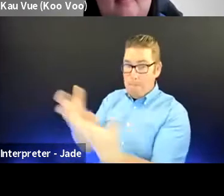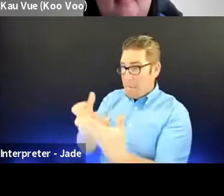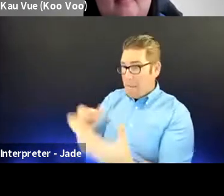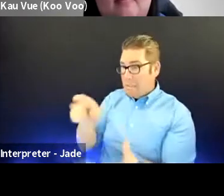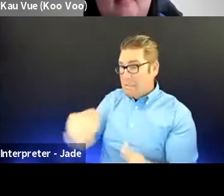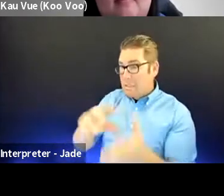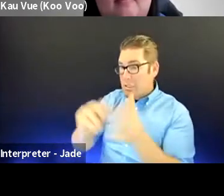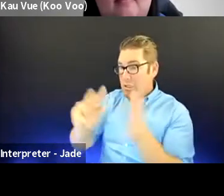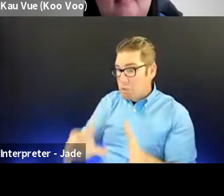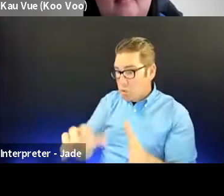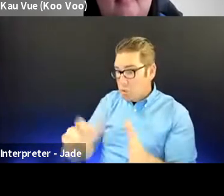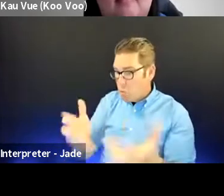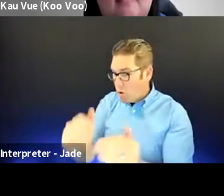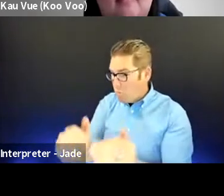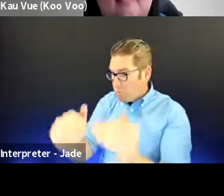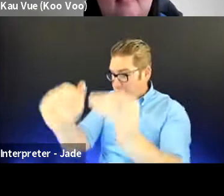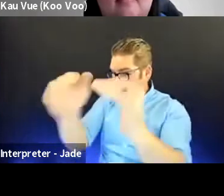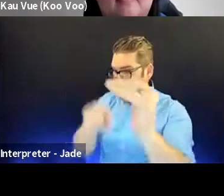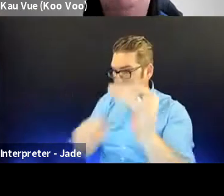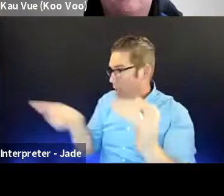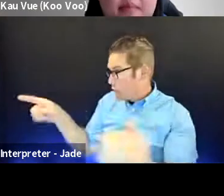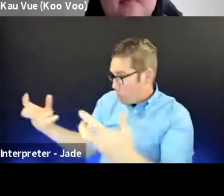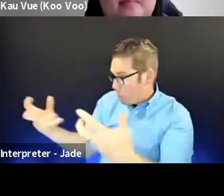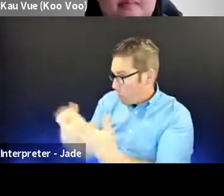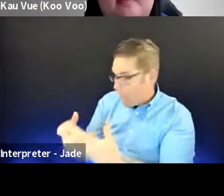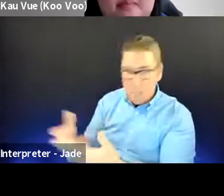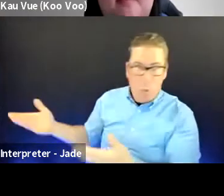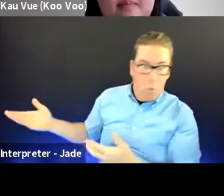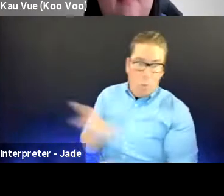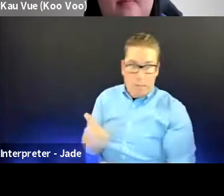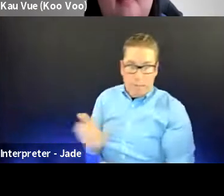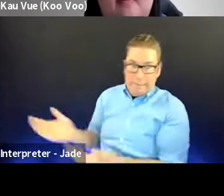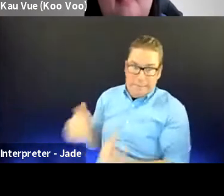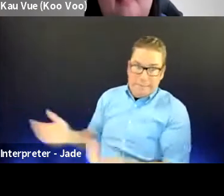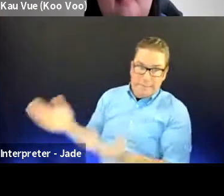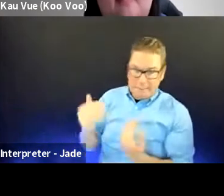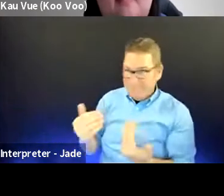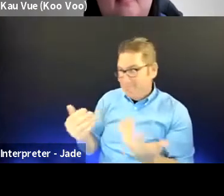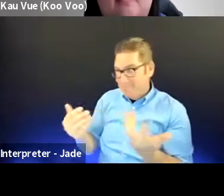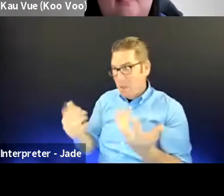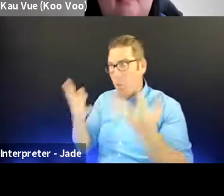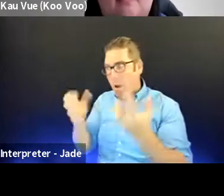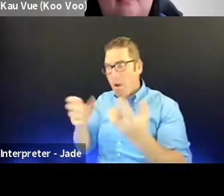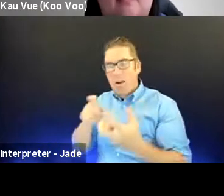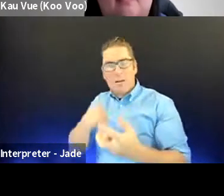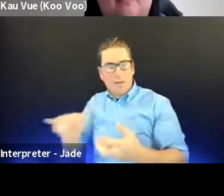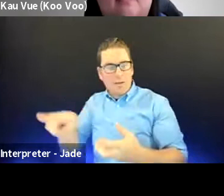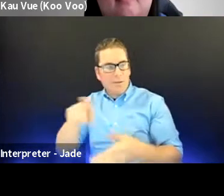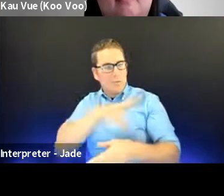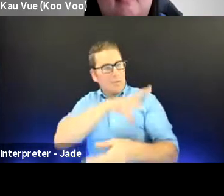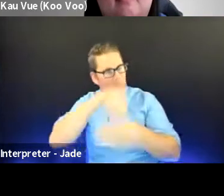like they are really, you know, welcoming, reaching out to get you to participate, but to also